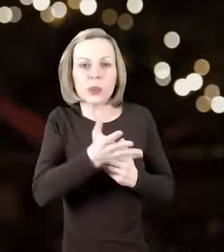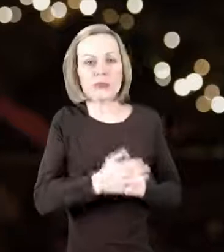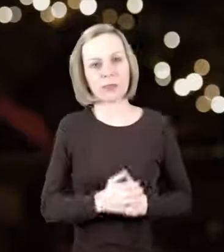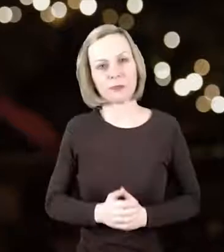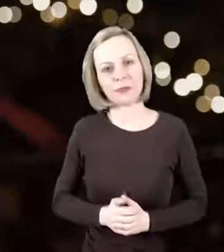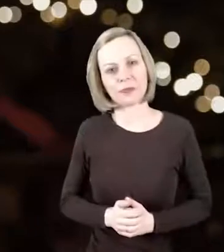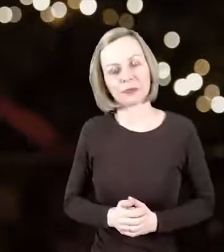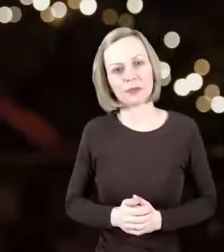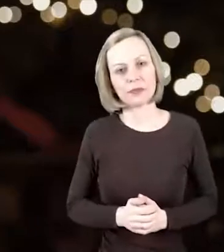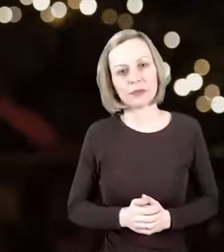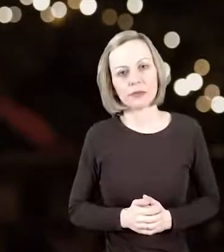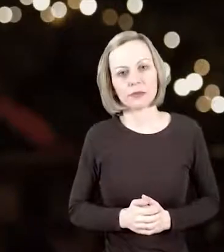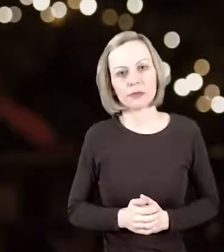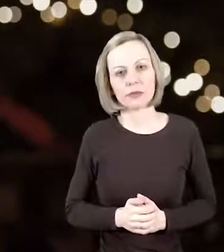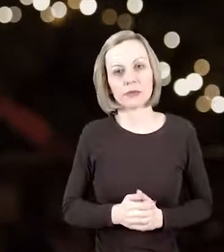shining and radiant,